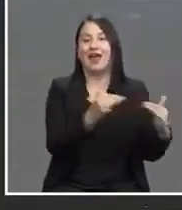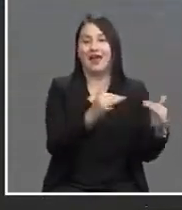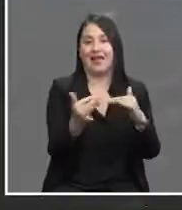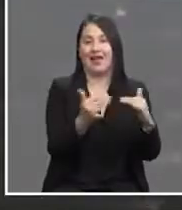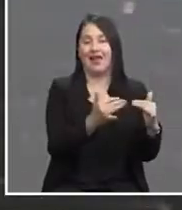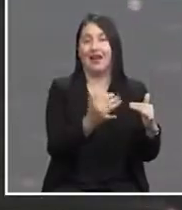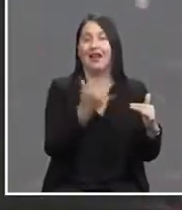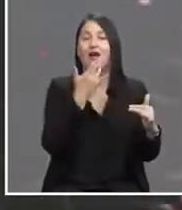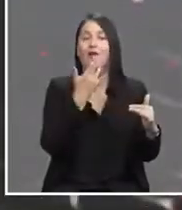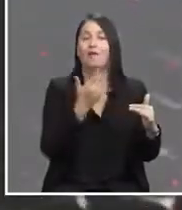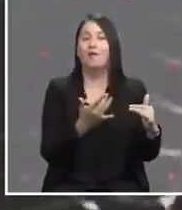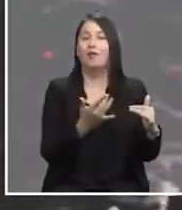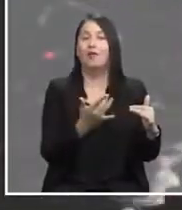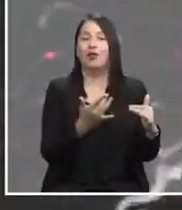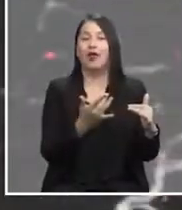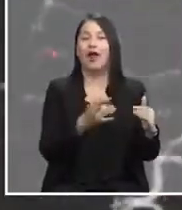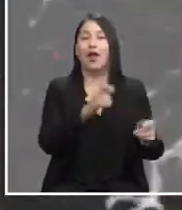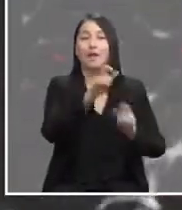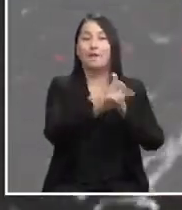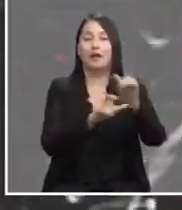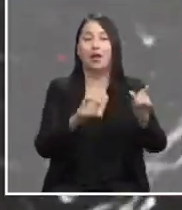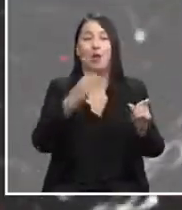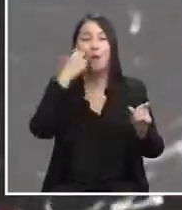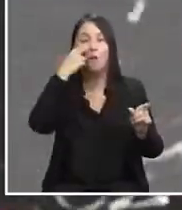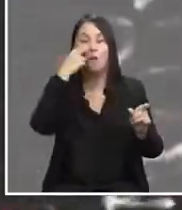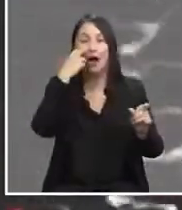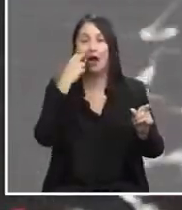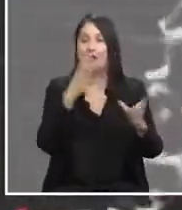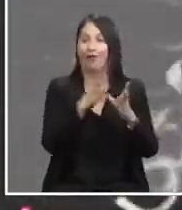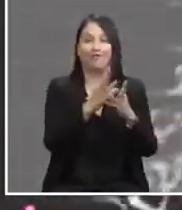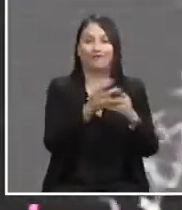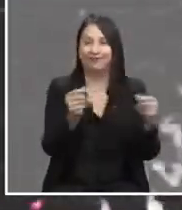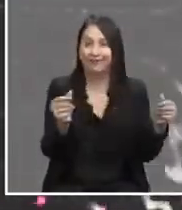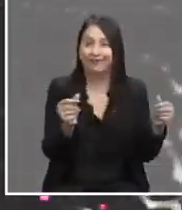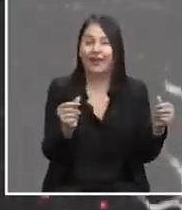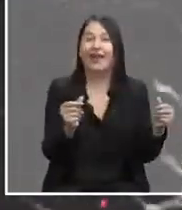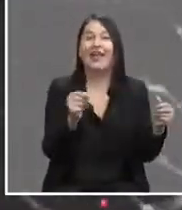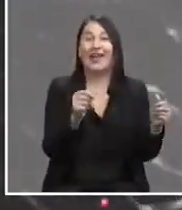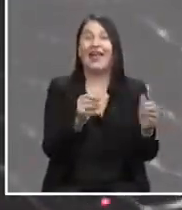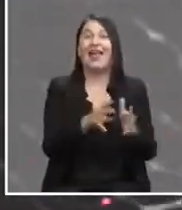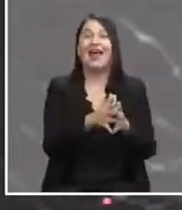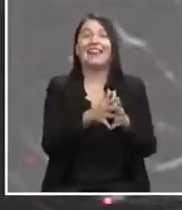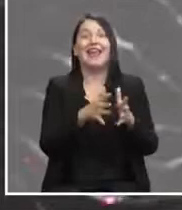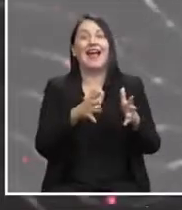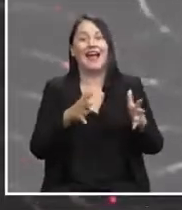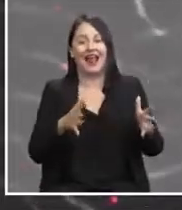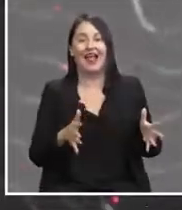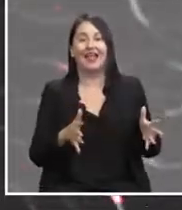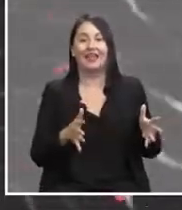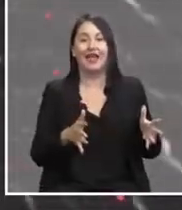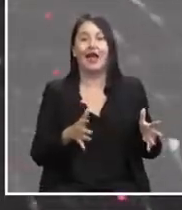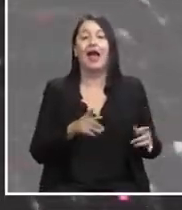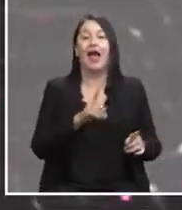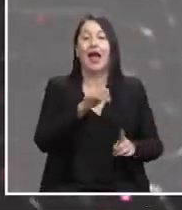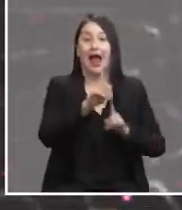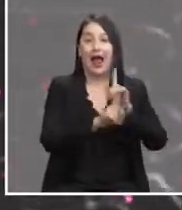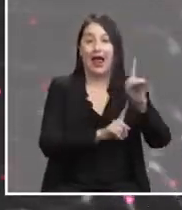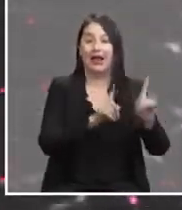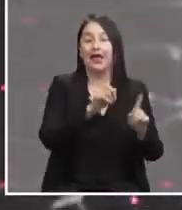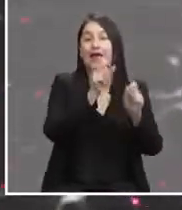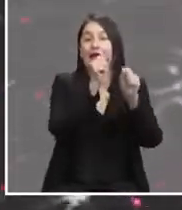such a stake that those who were able to do it restrained themselves, you